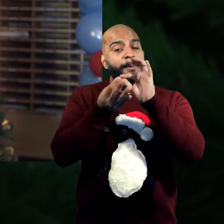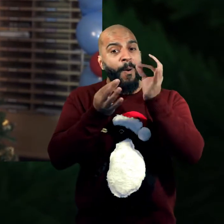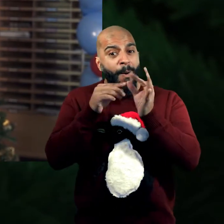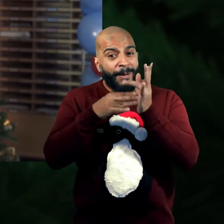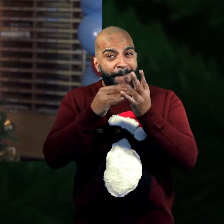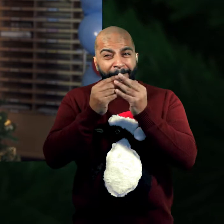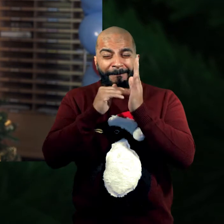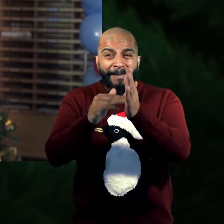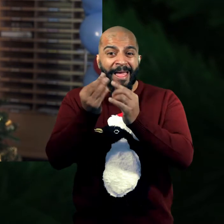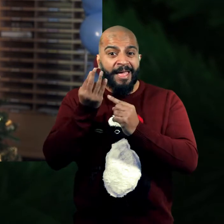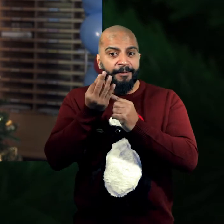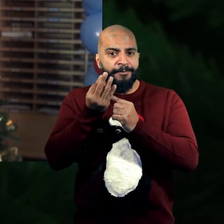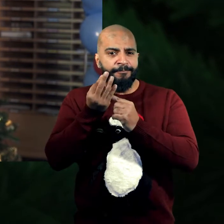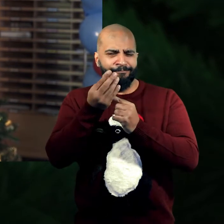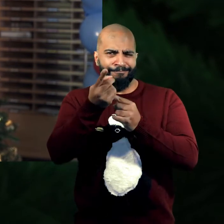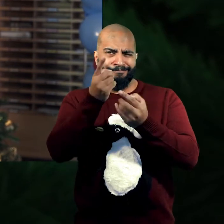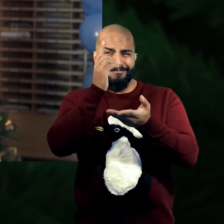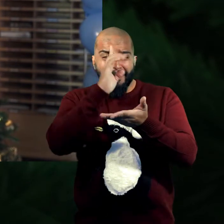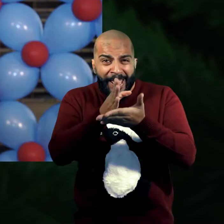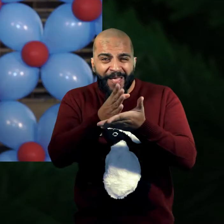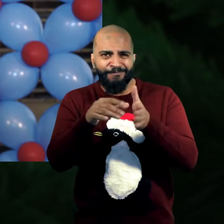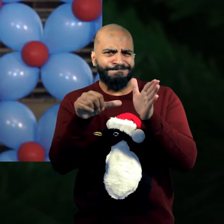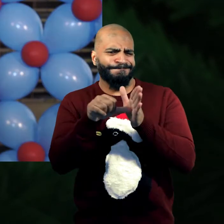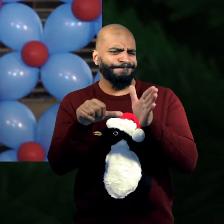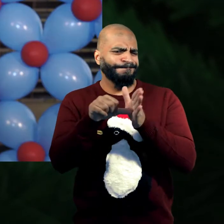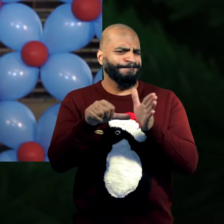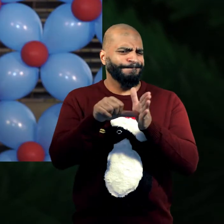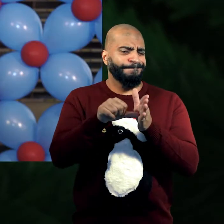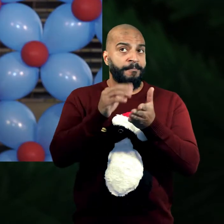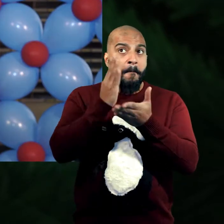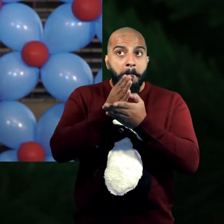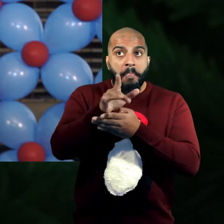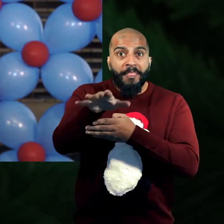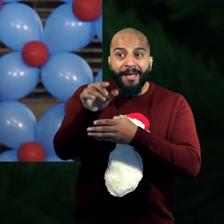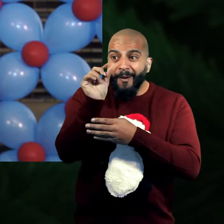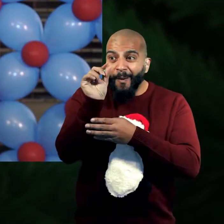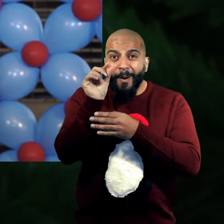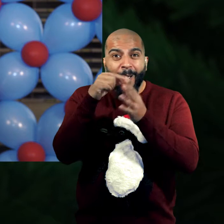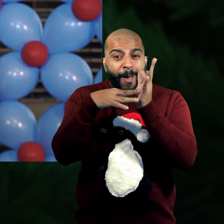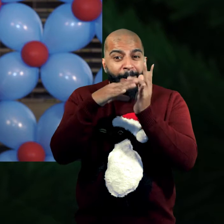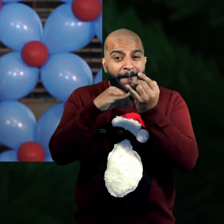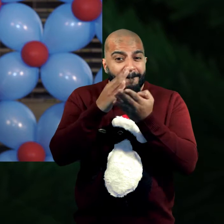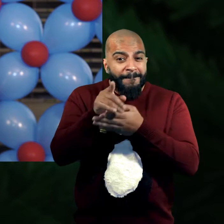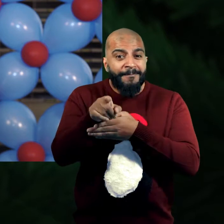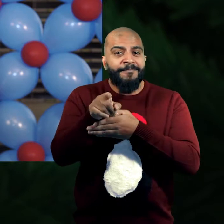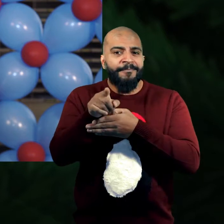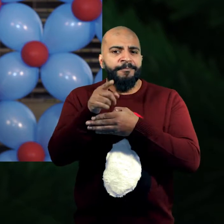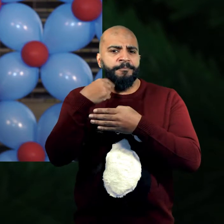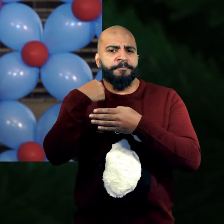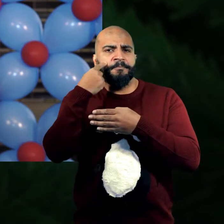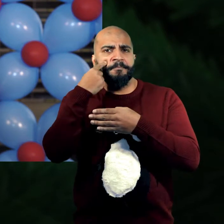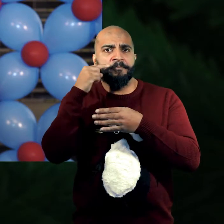hair. Hard to imagine, isn't it? Do they really exist? Can we really see something that